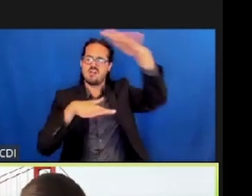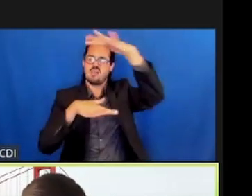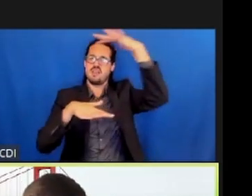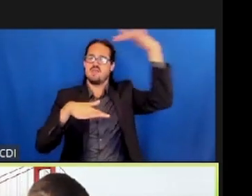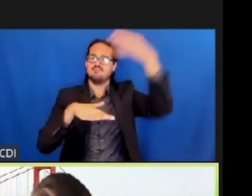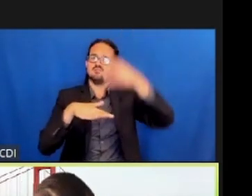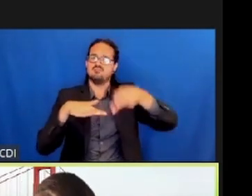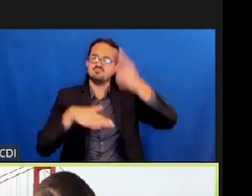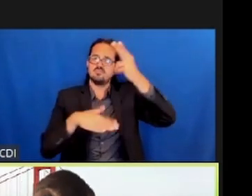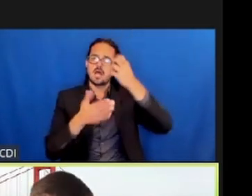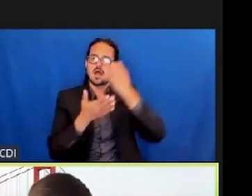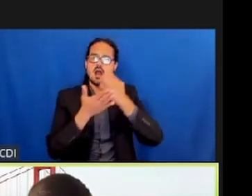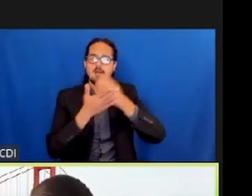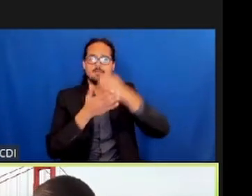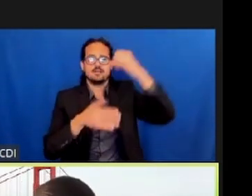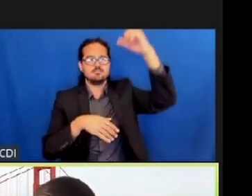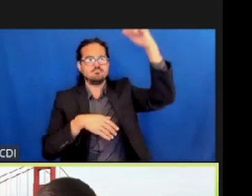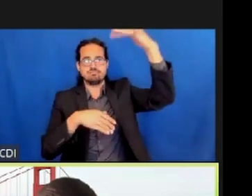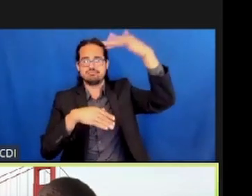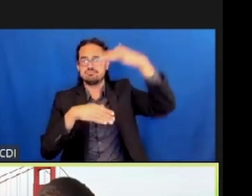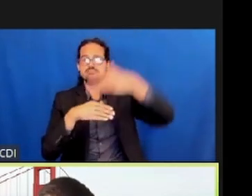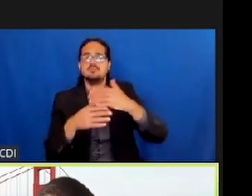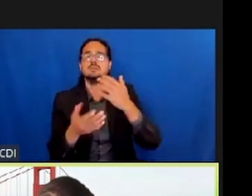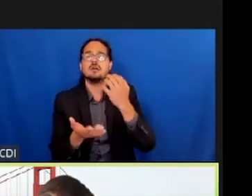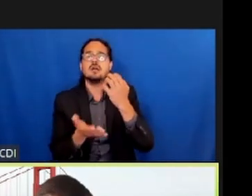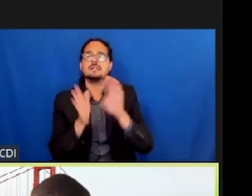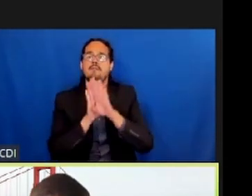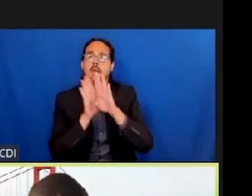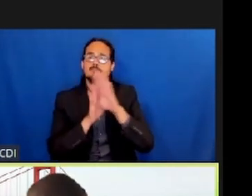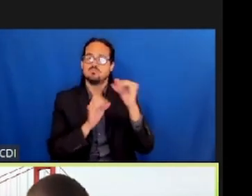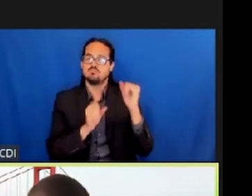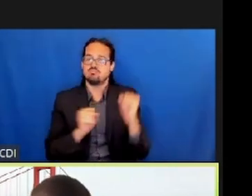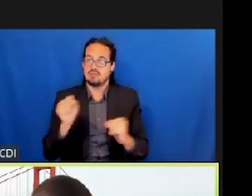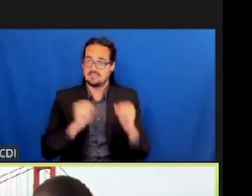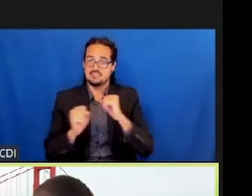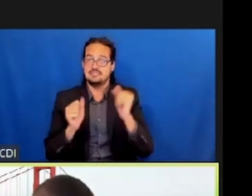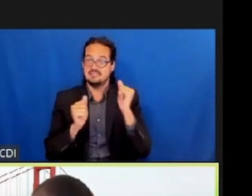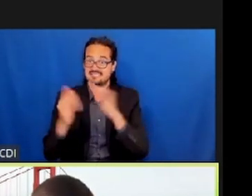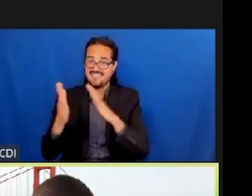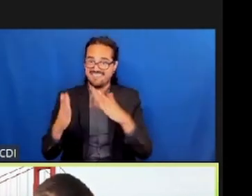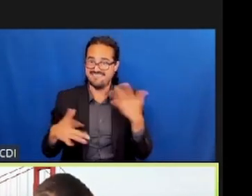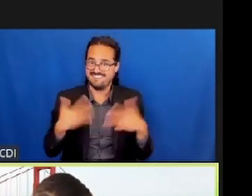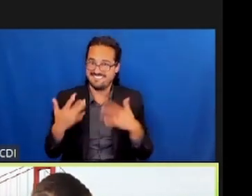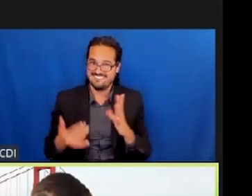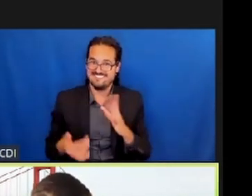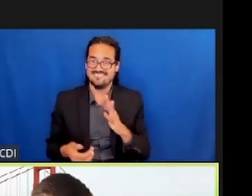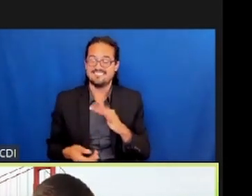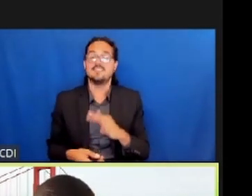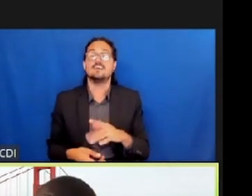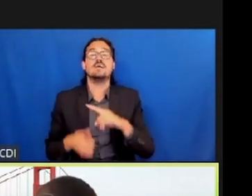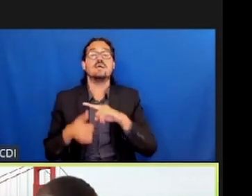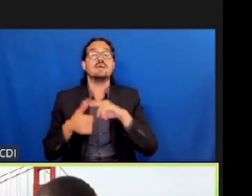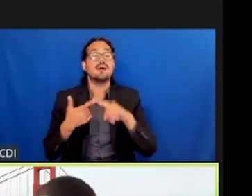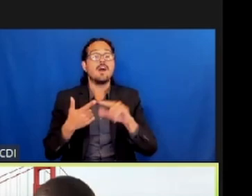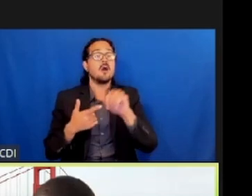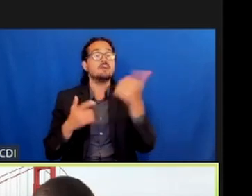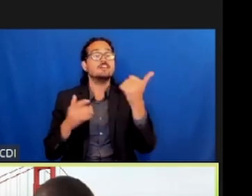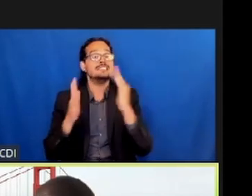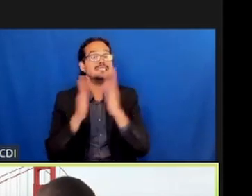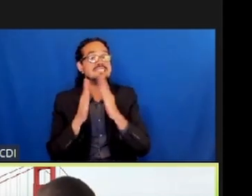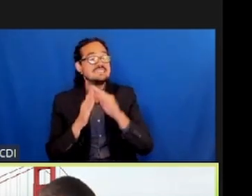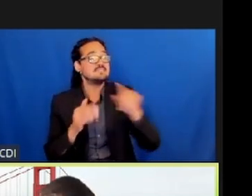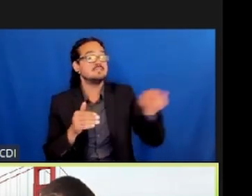news. I'm also aware that some cities and towns are also beginning to think about creating and executing their own